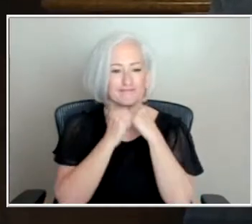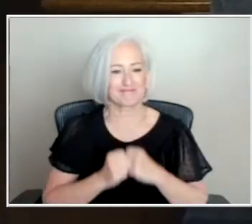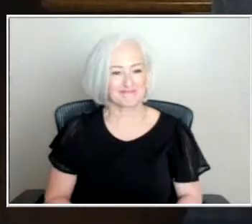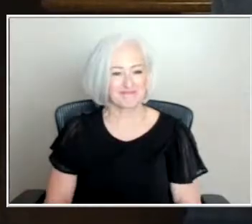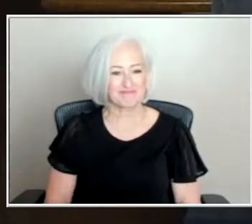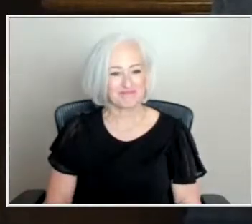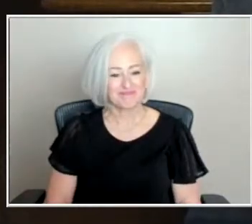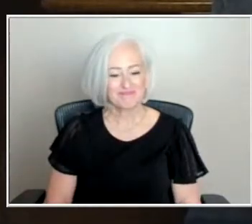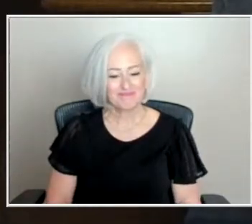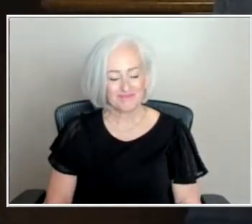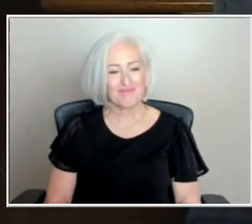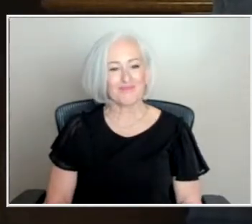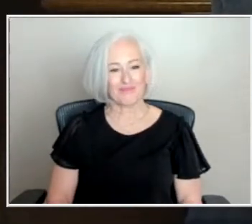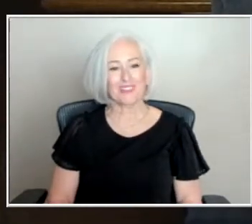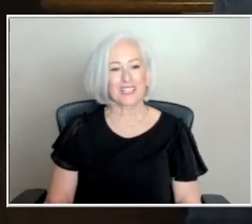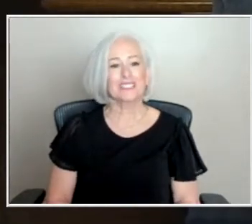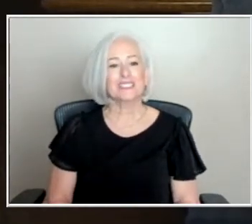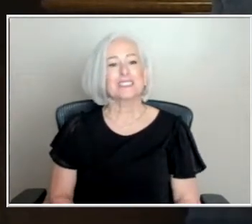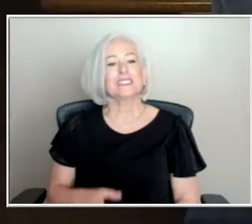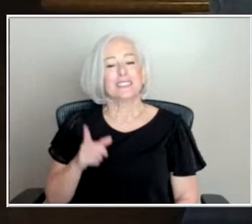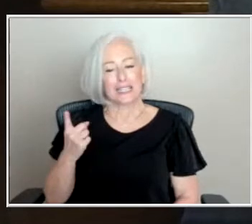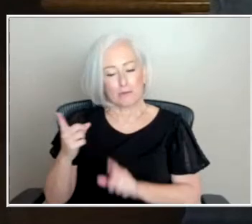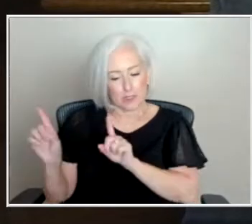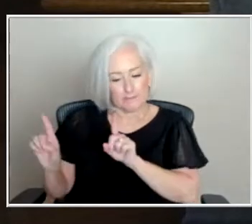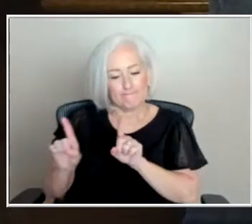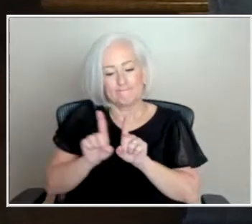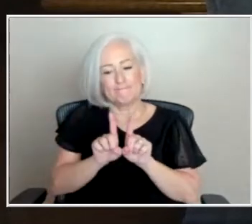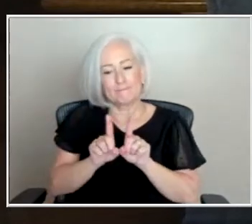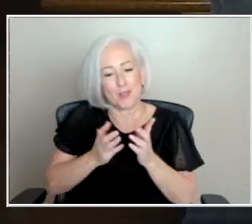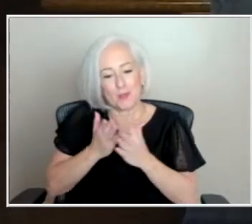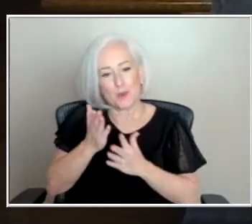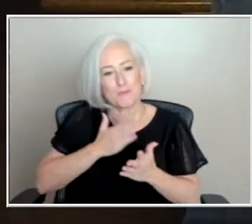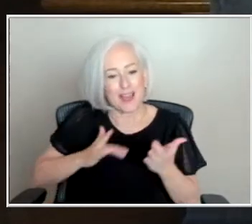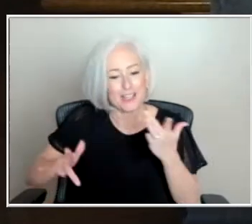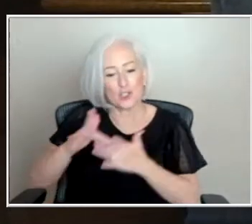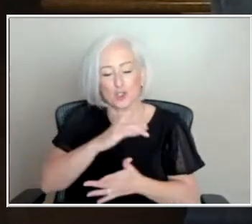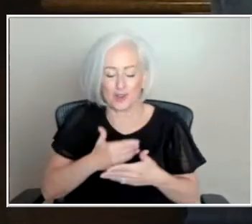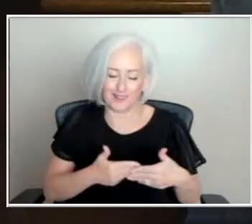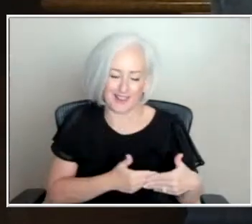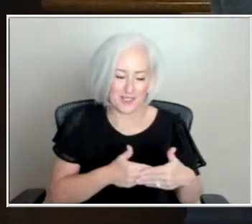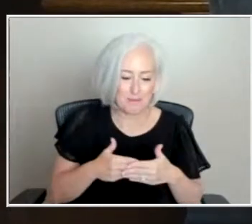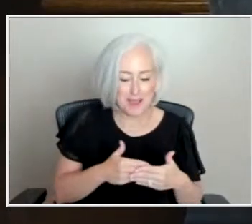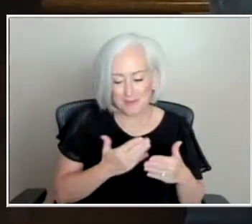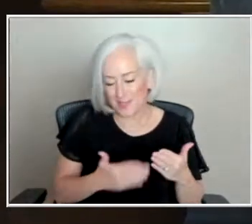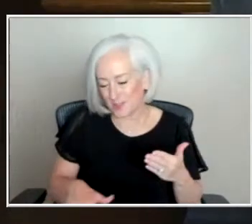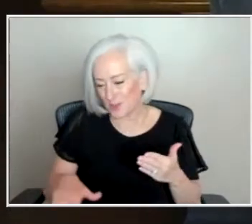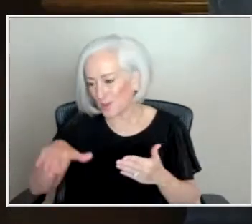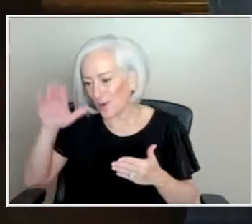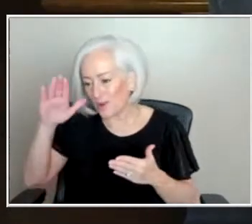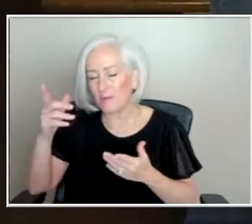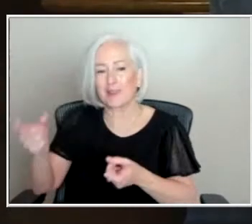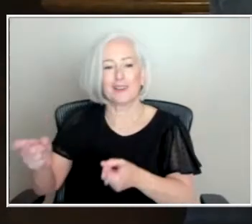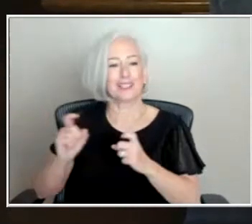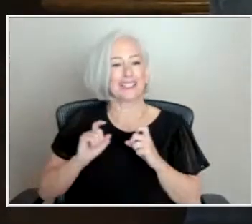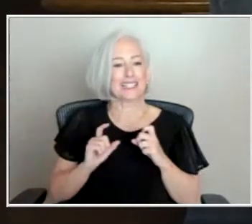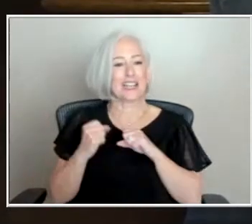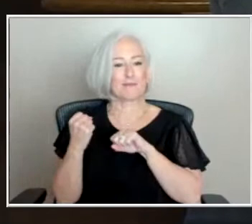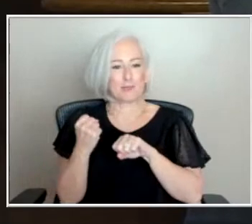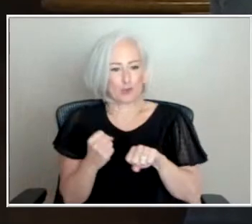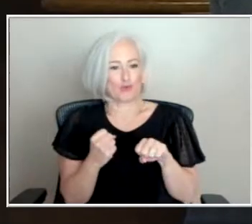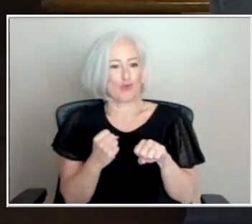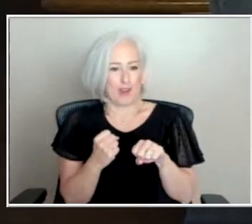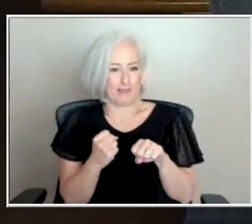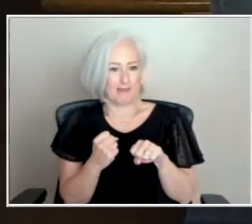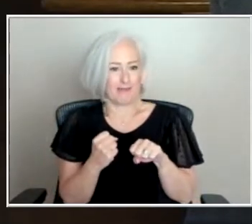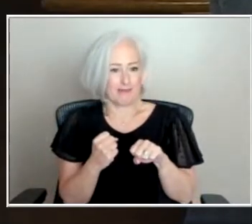him throughout my journey with me, even as an infant, he gave me that strength that I have something